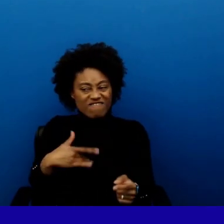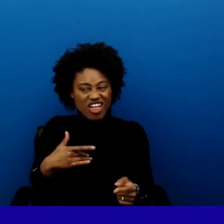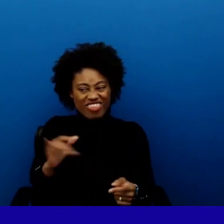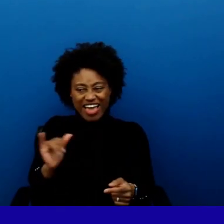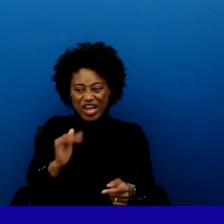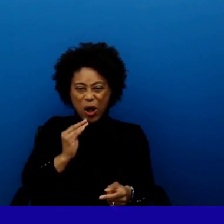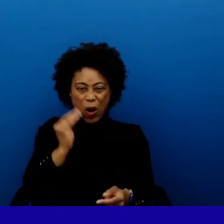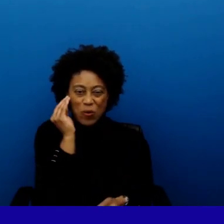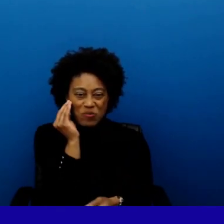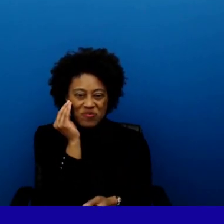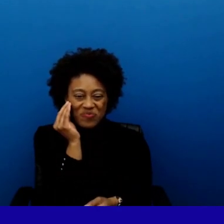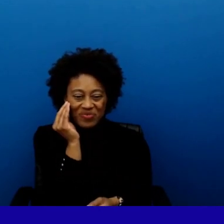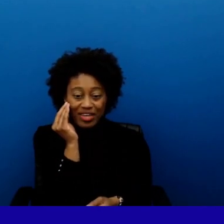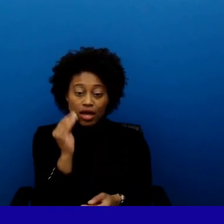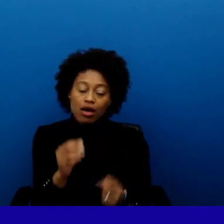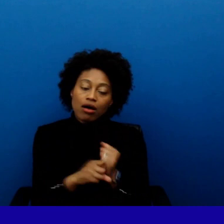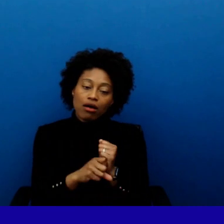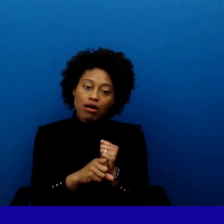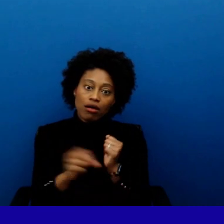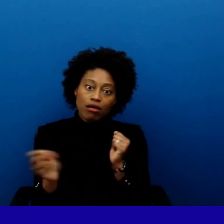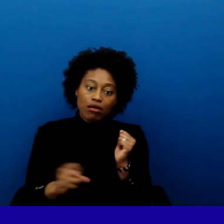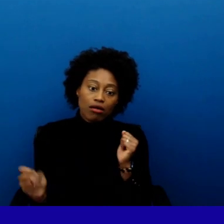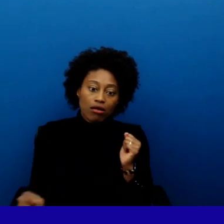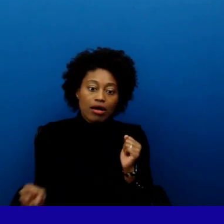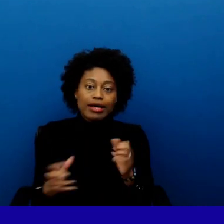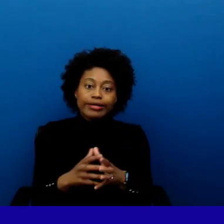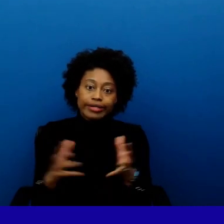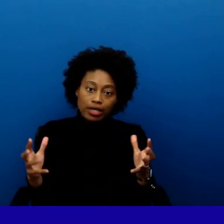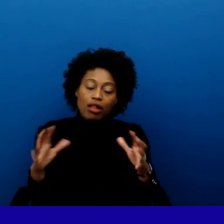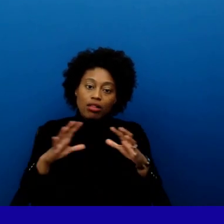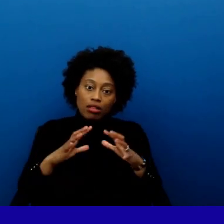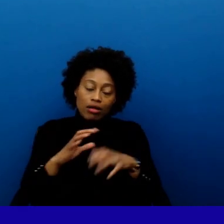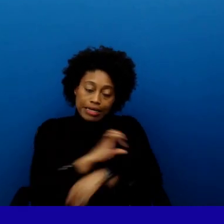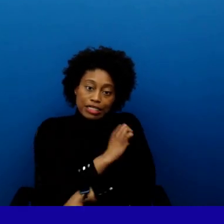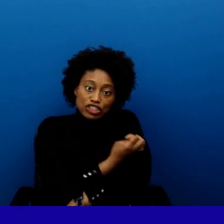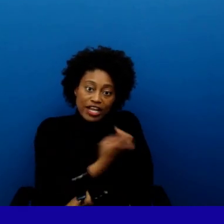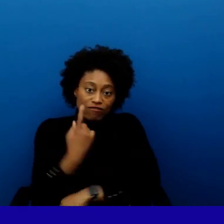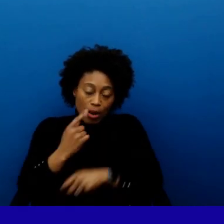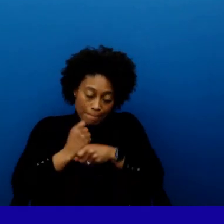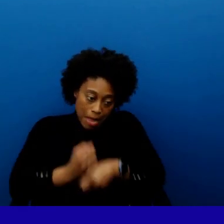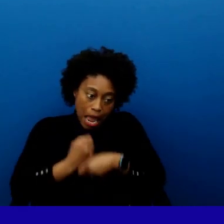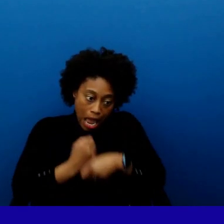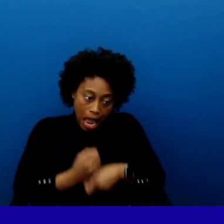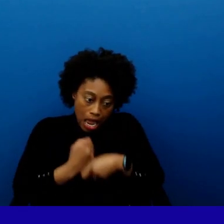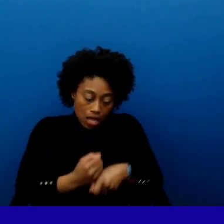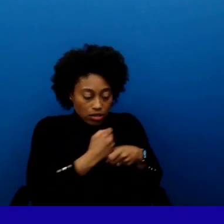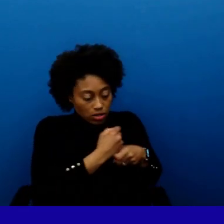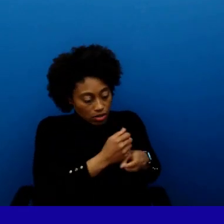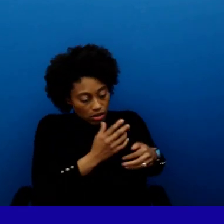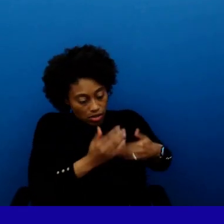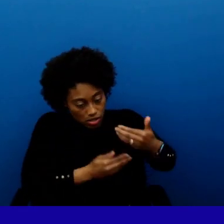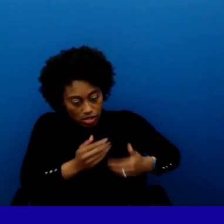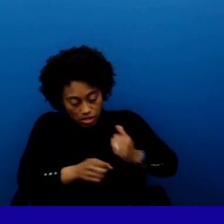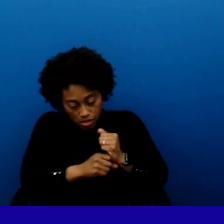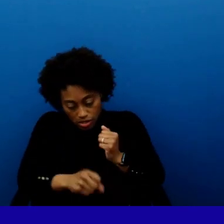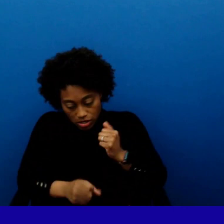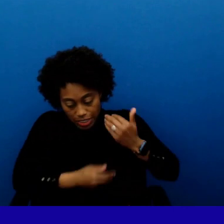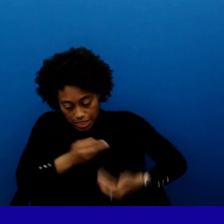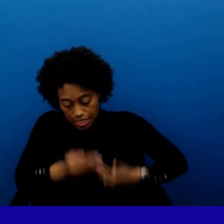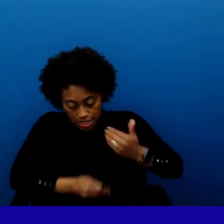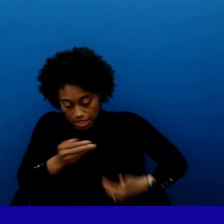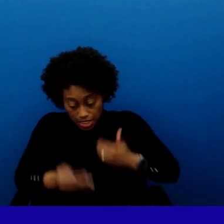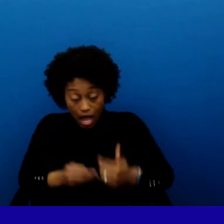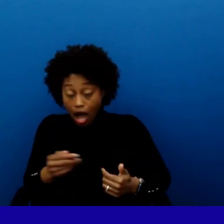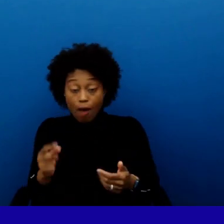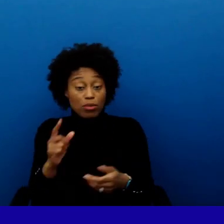it's excruciatingly long. Like it's like I have to have a lot of energy and it's like, okay, that's what I'm gonna cook this week, and that's